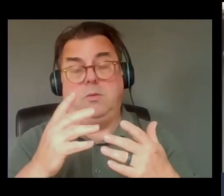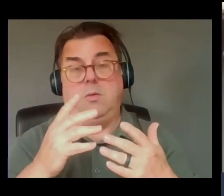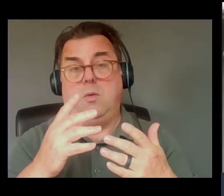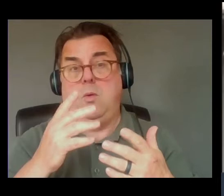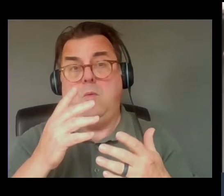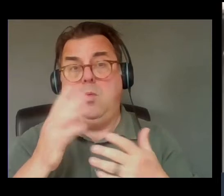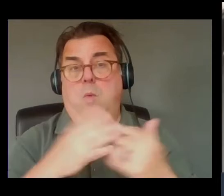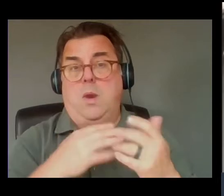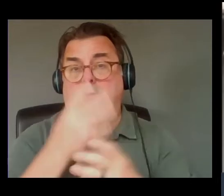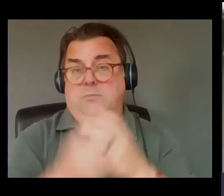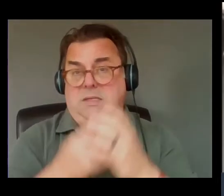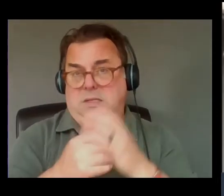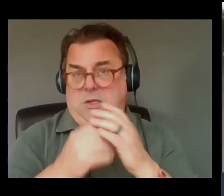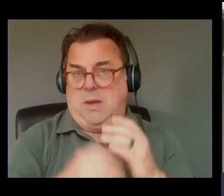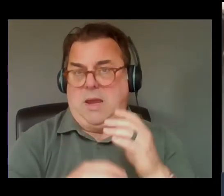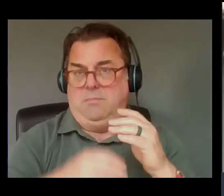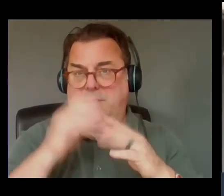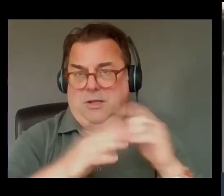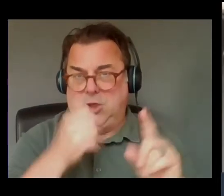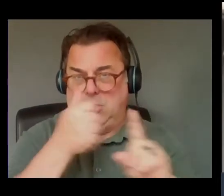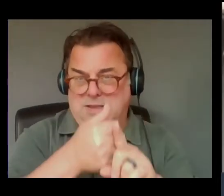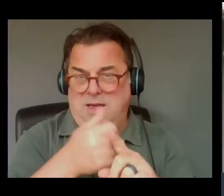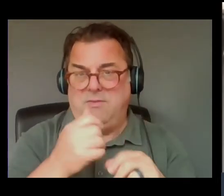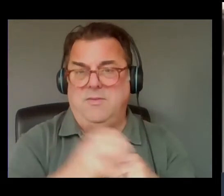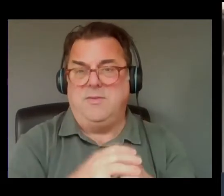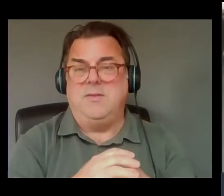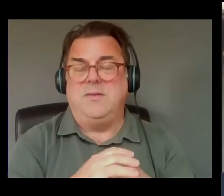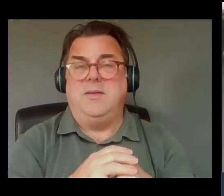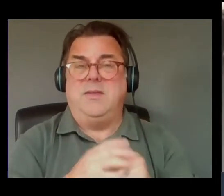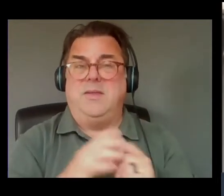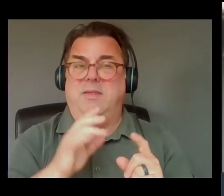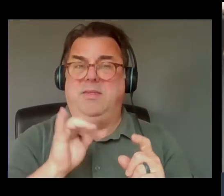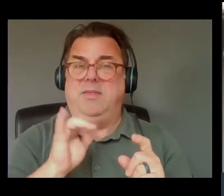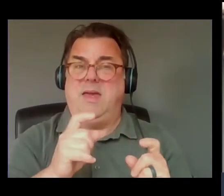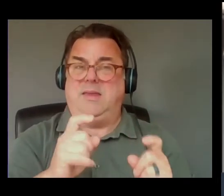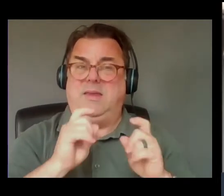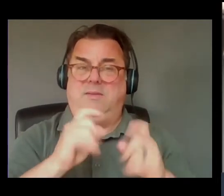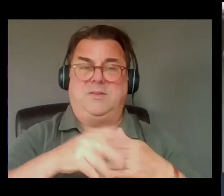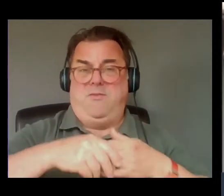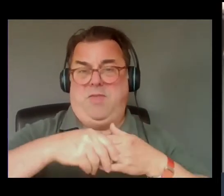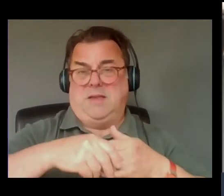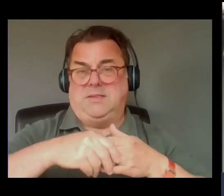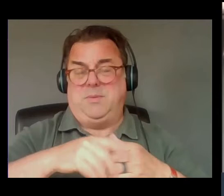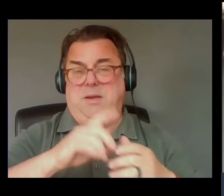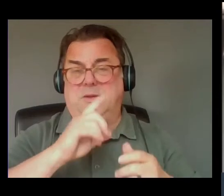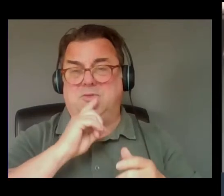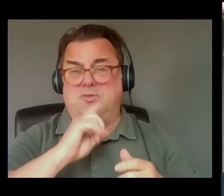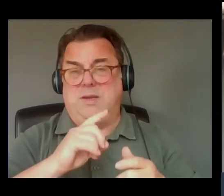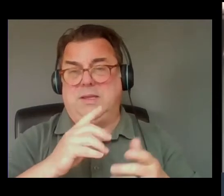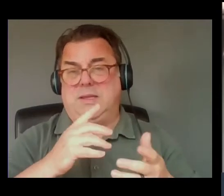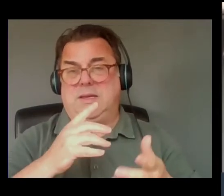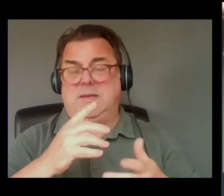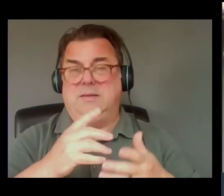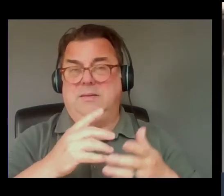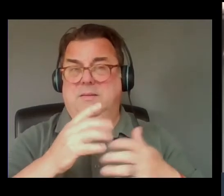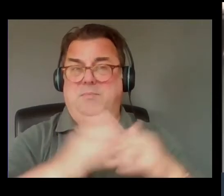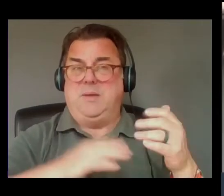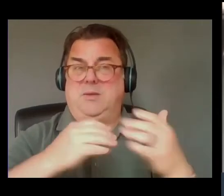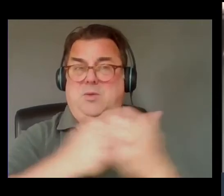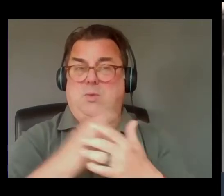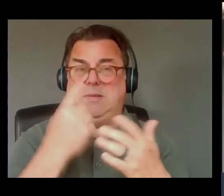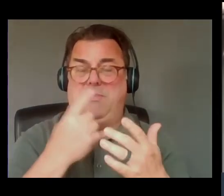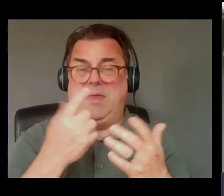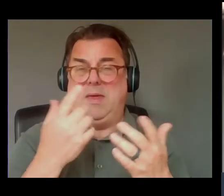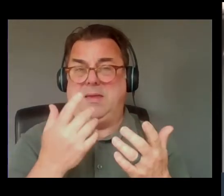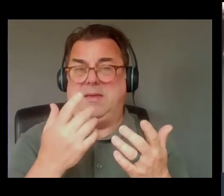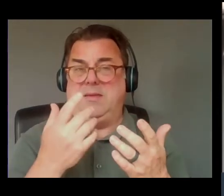parts, and that gives developers flexibility to really build new things that just haven't, for